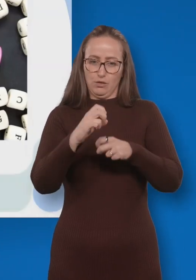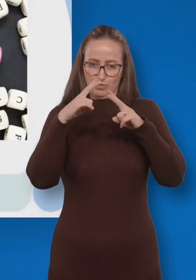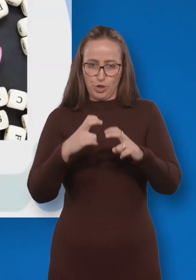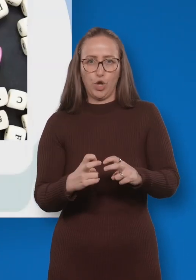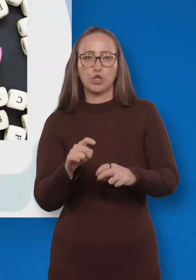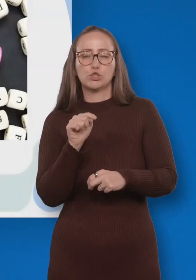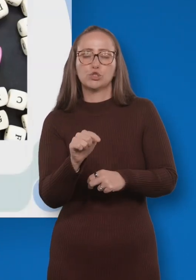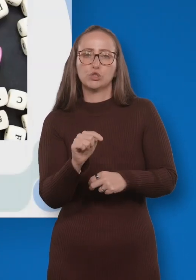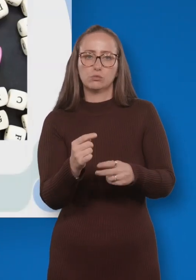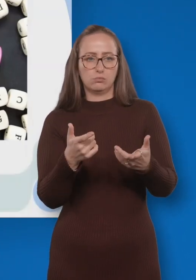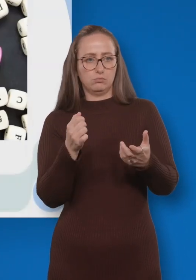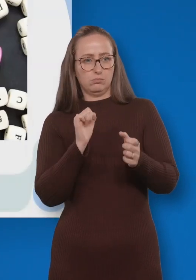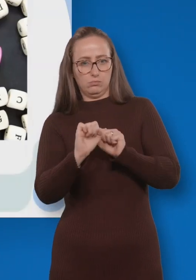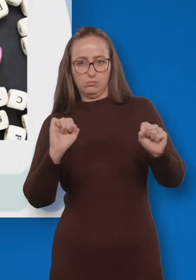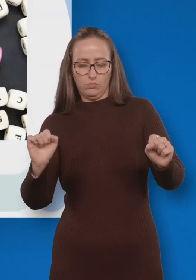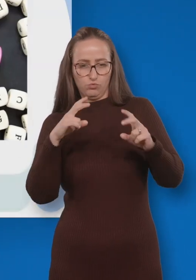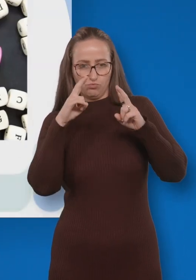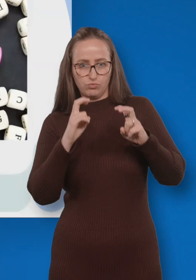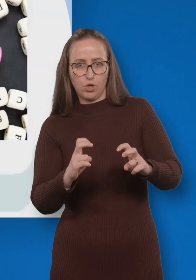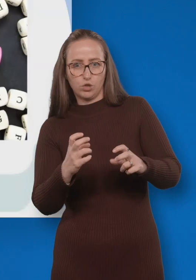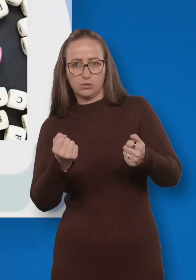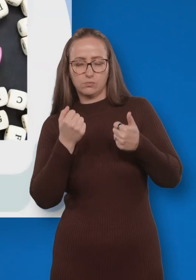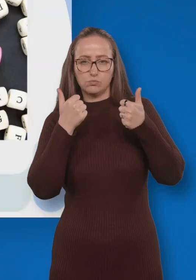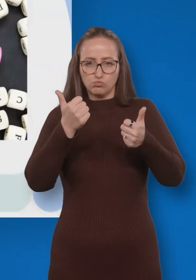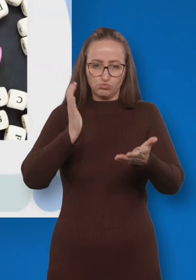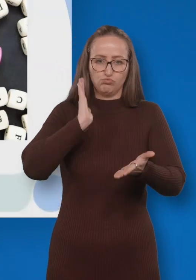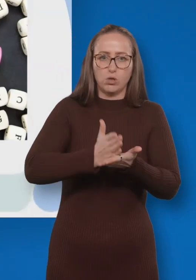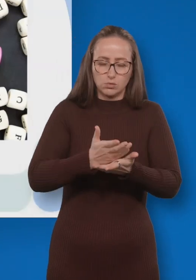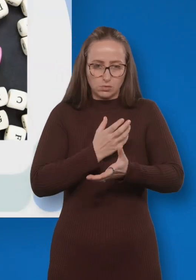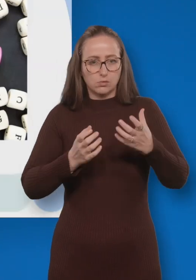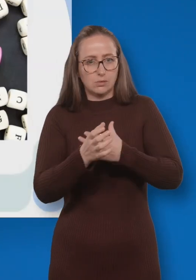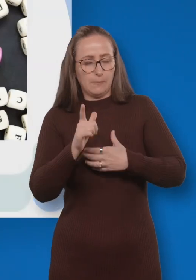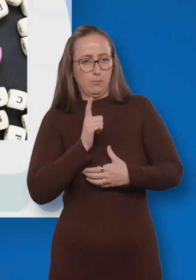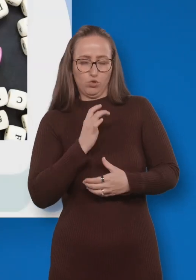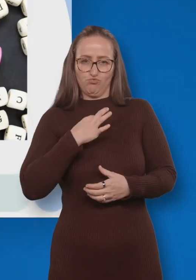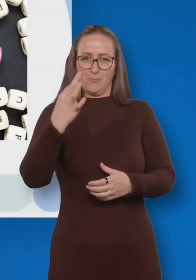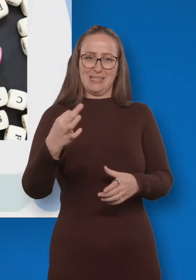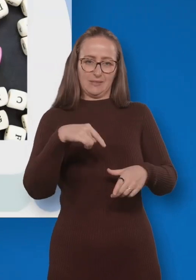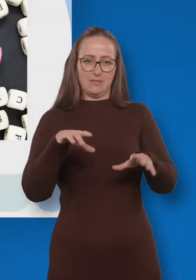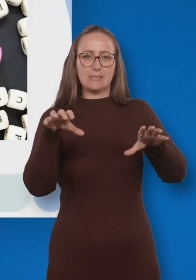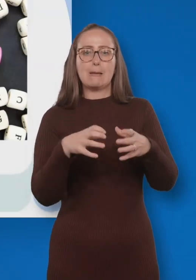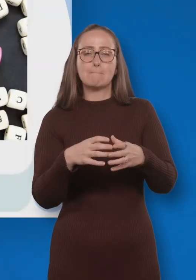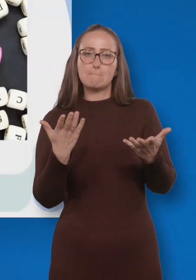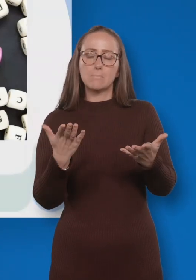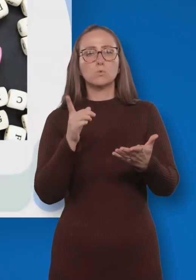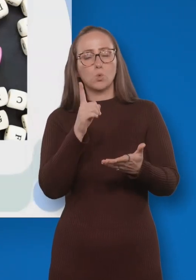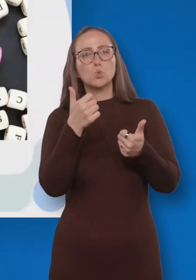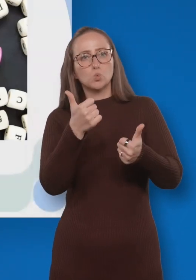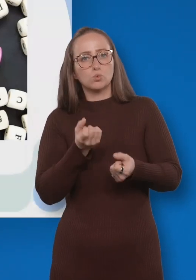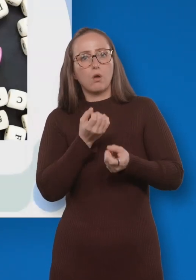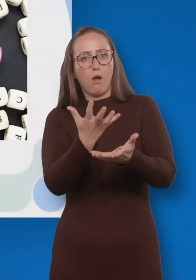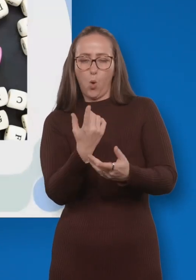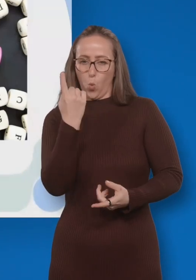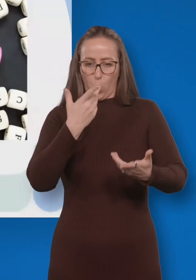and how it gives the research integrity because you've got a representative team. So sometimes it's good to better talk about that and say, this is